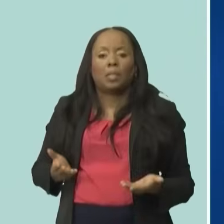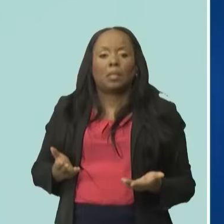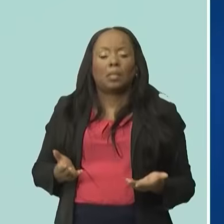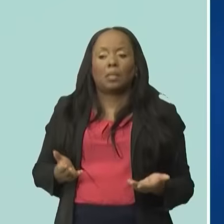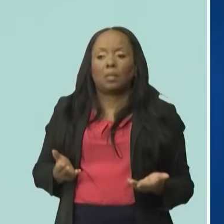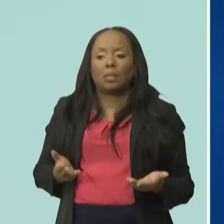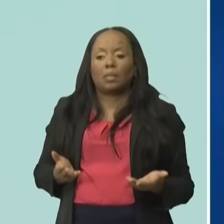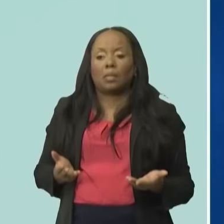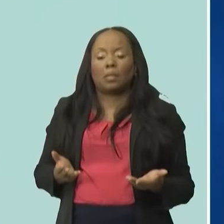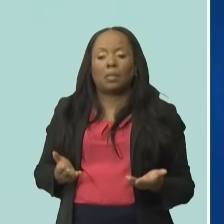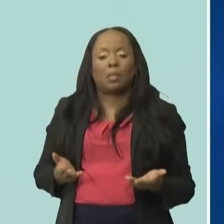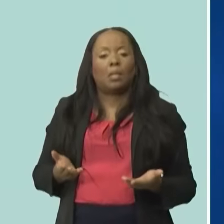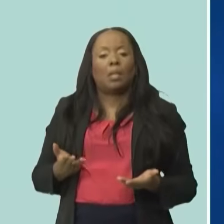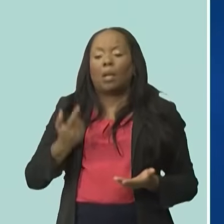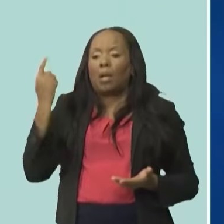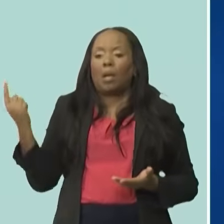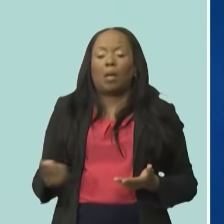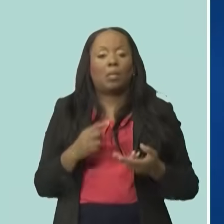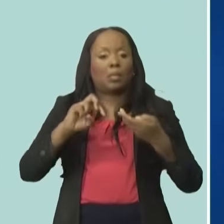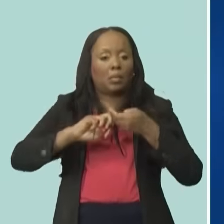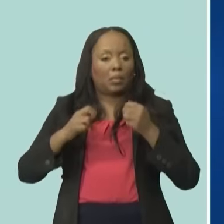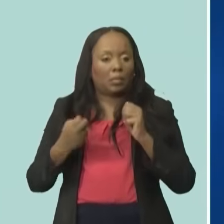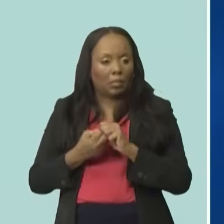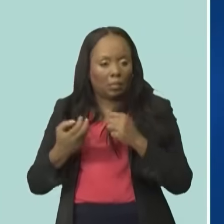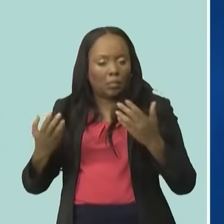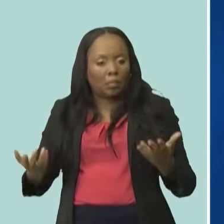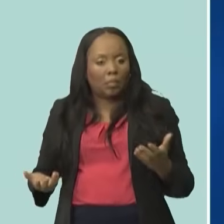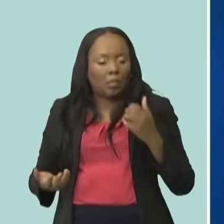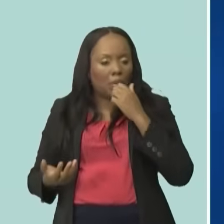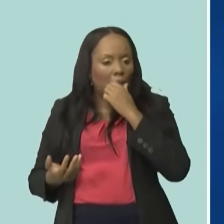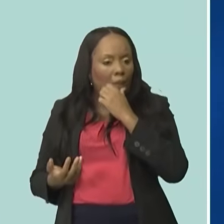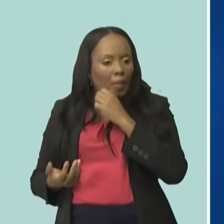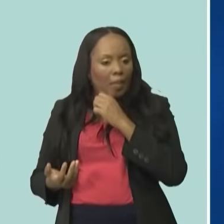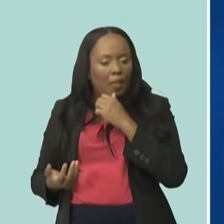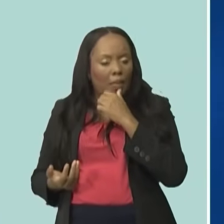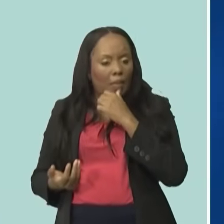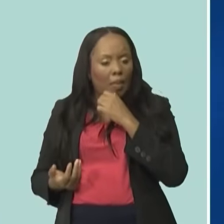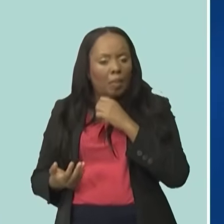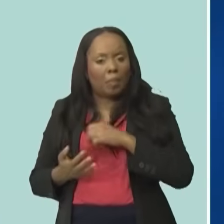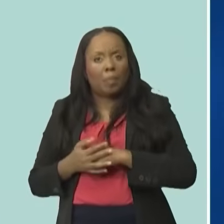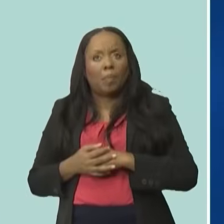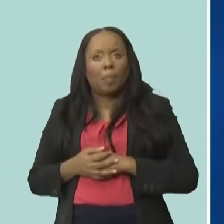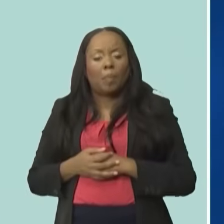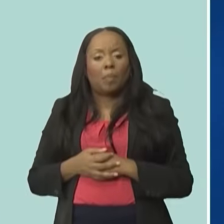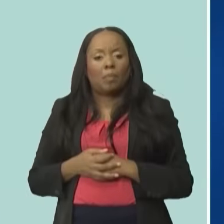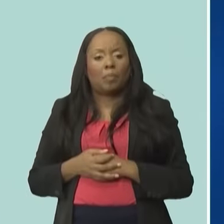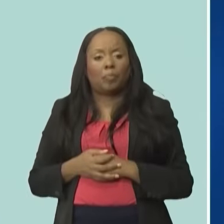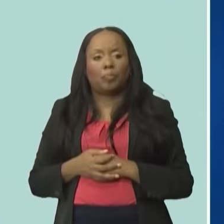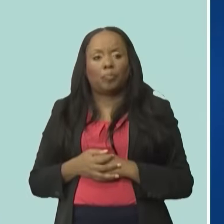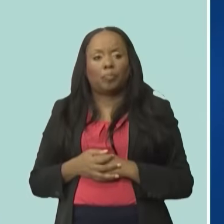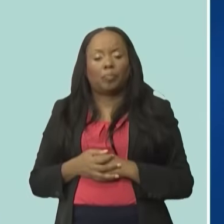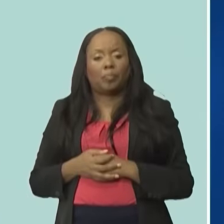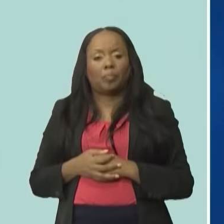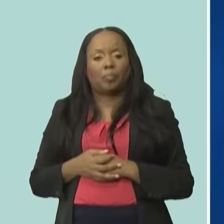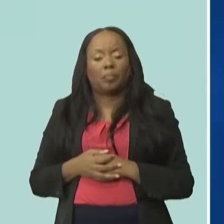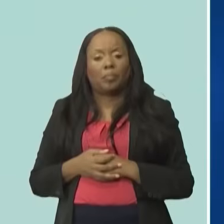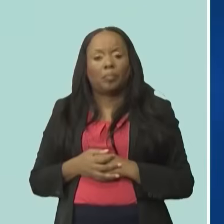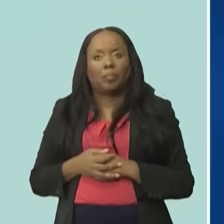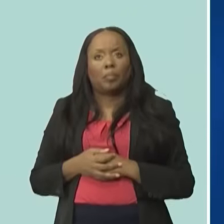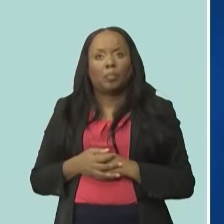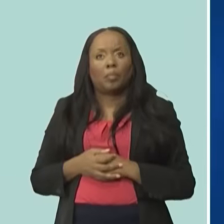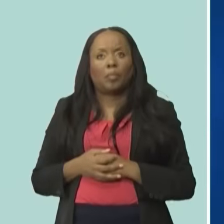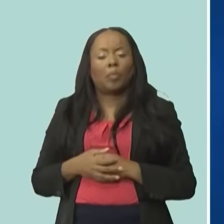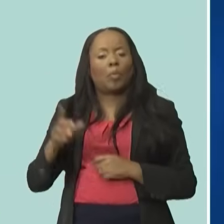for problems, because basically on most of the occasions we find that they're conducting